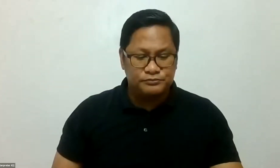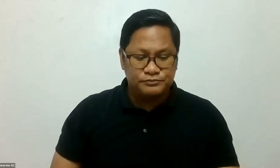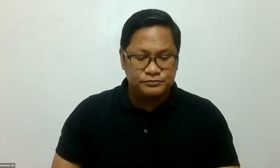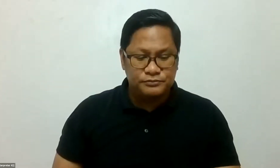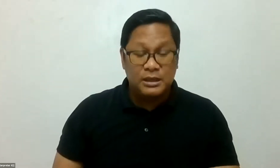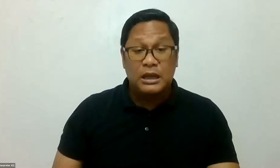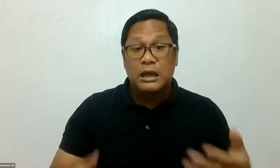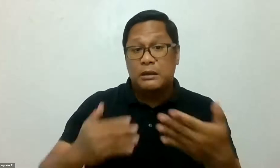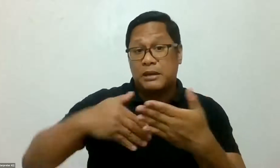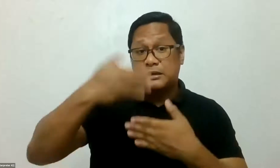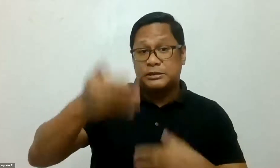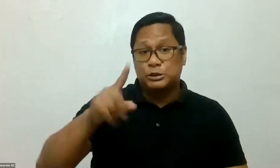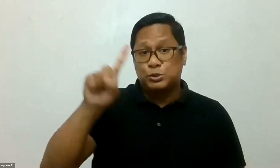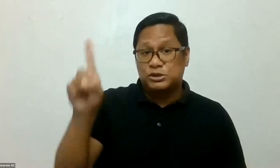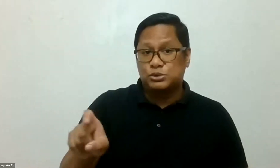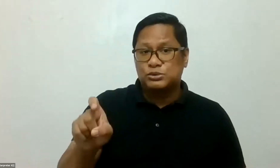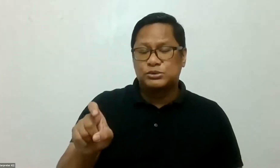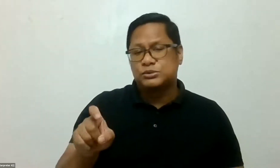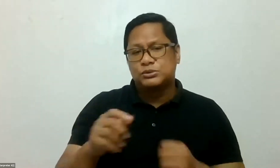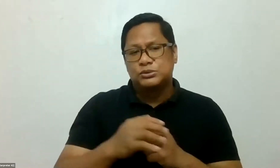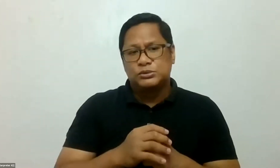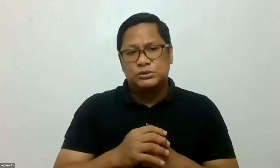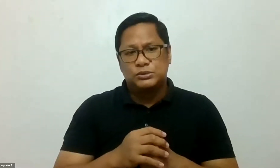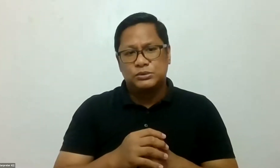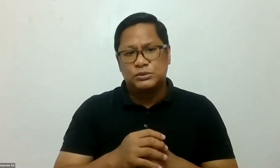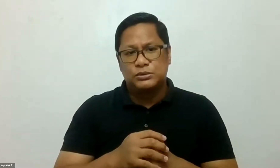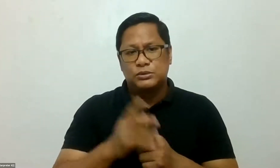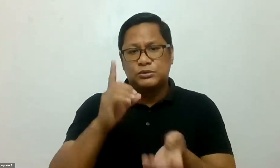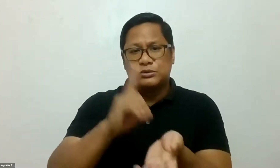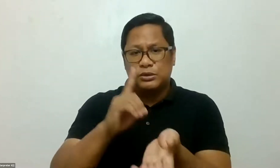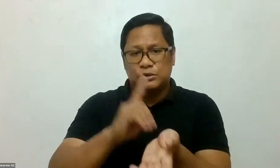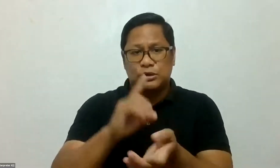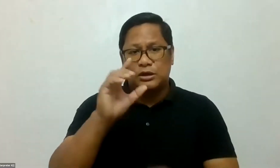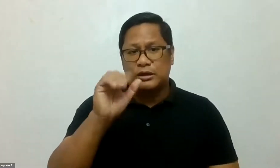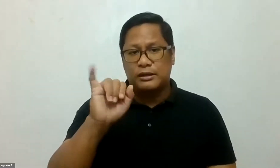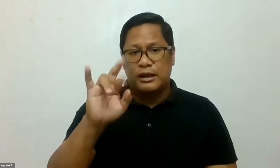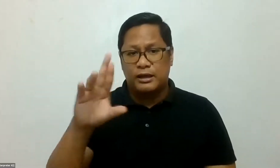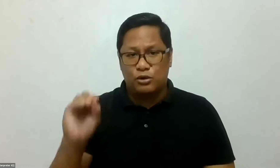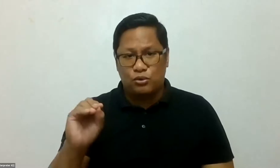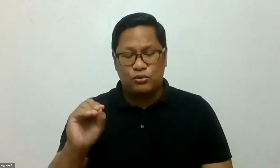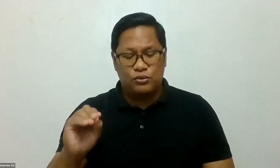My next question would most likely be with Dr. Cairo and